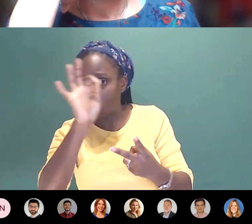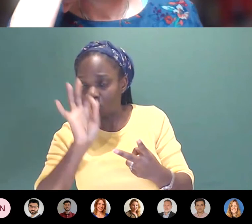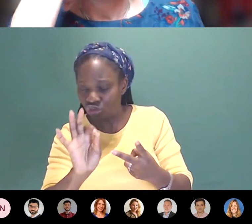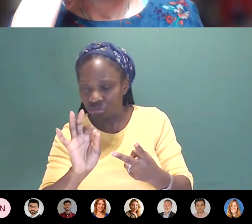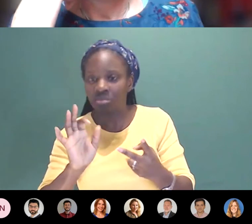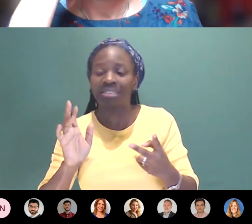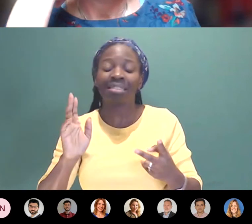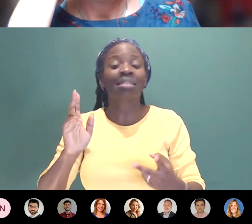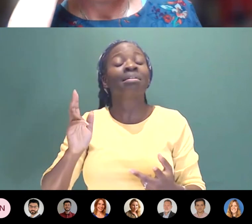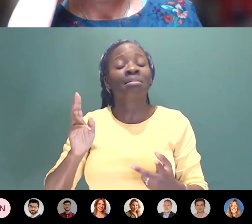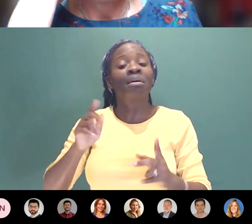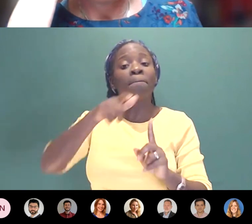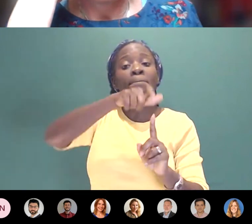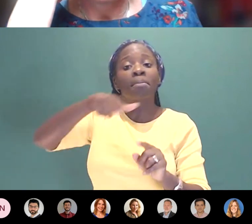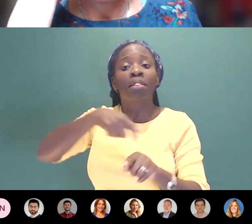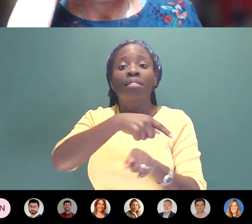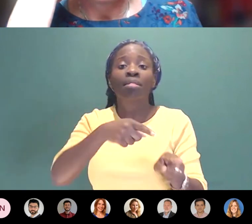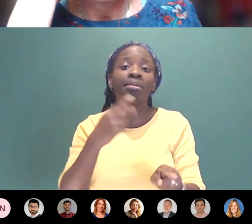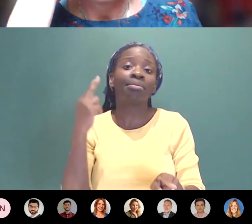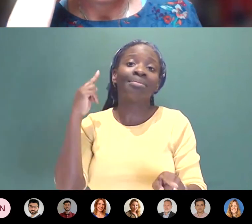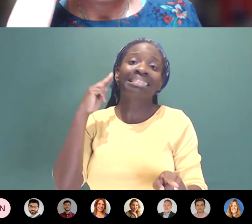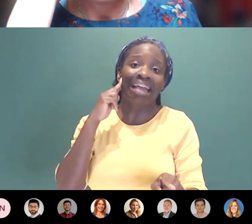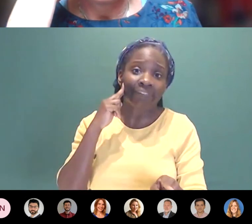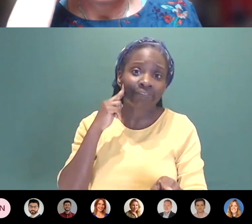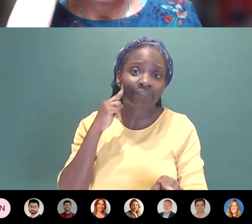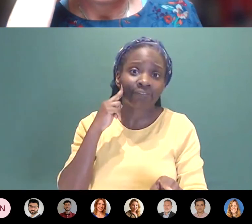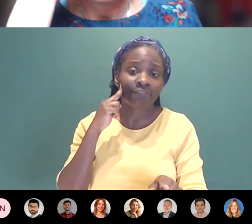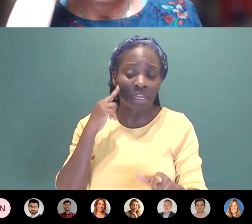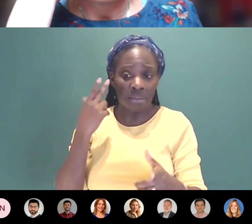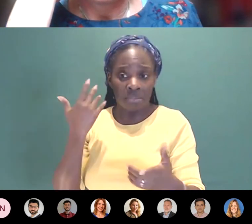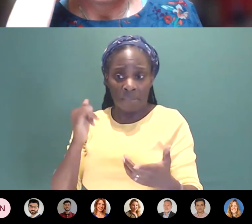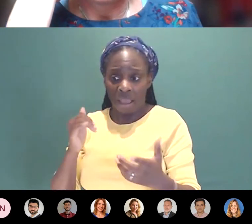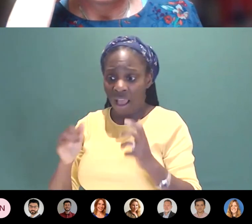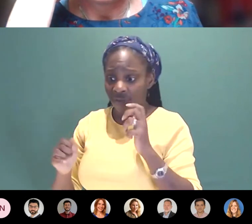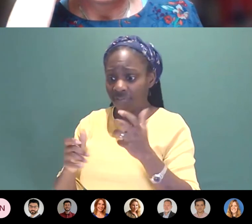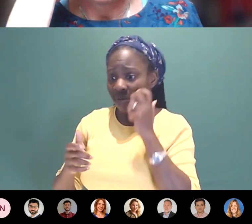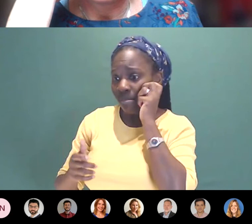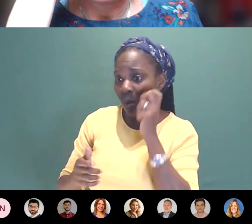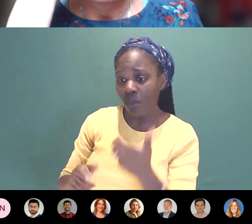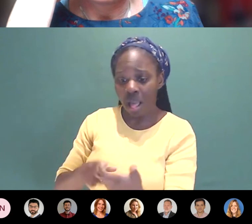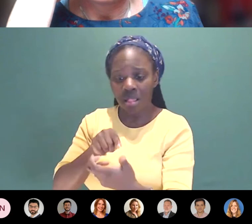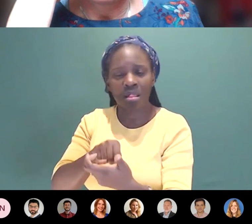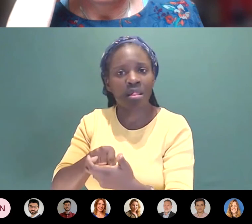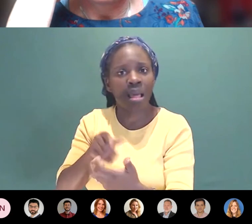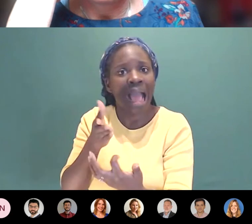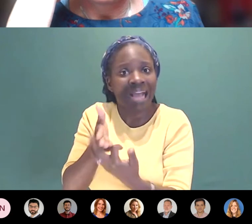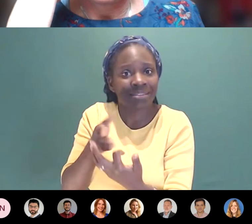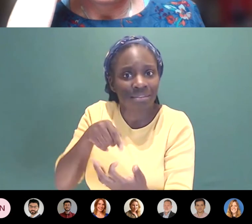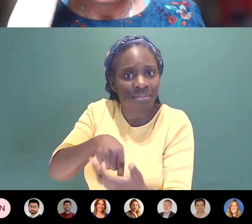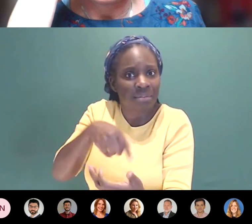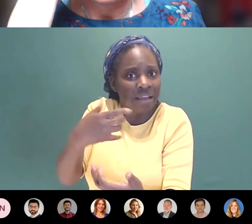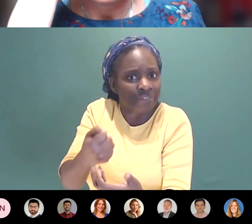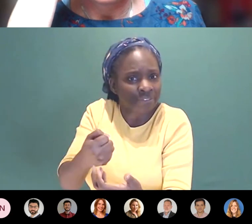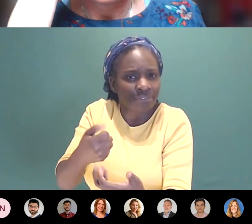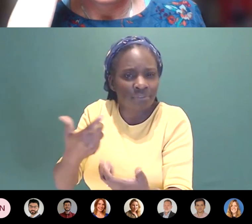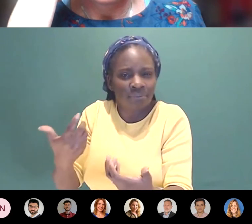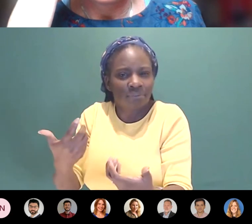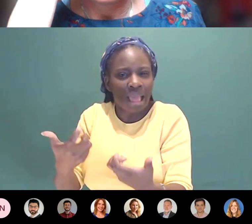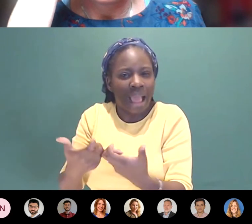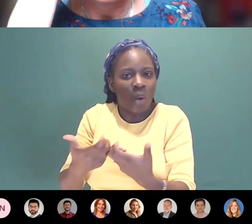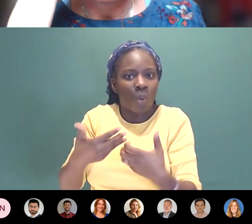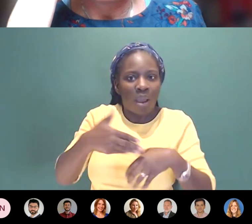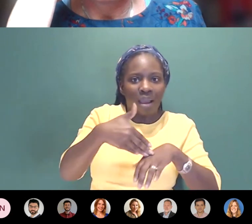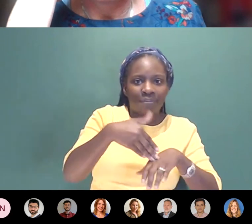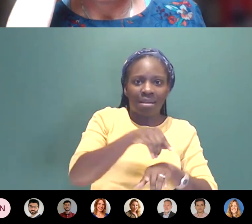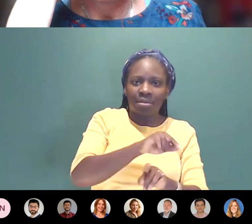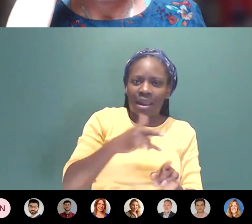they could have access to mobile phone and how did they enjoyed those things. I don't know whether